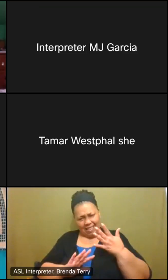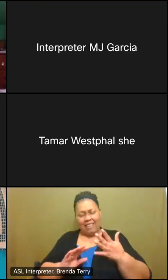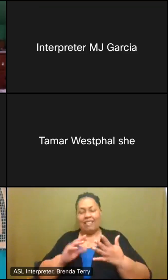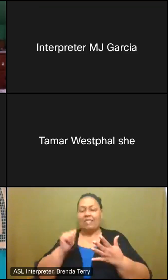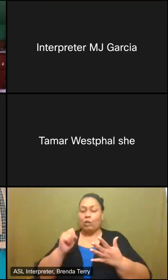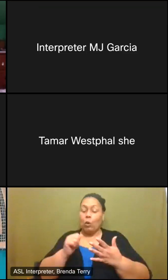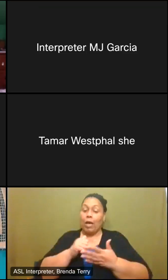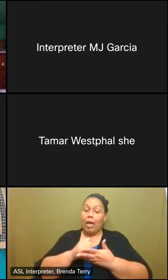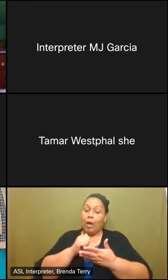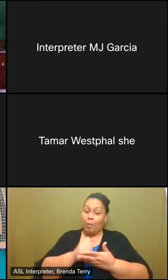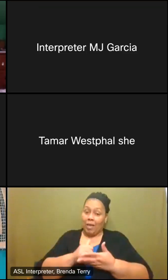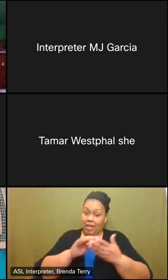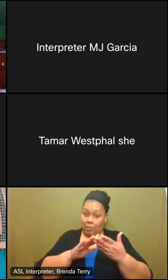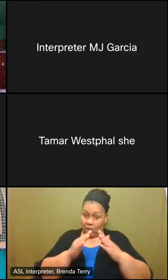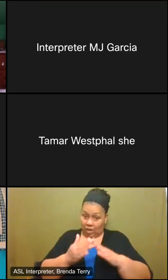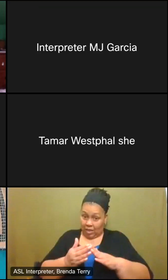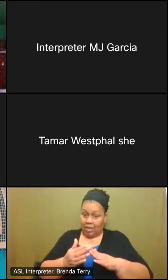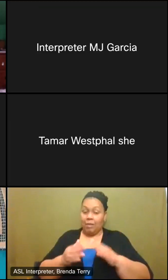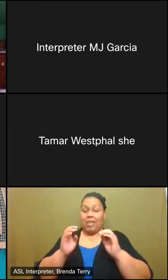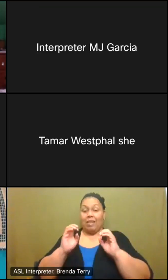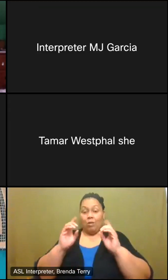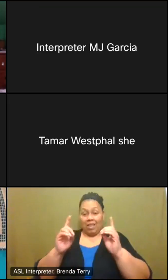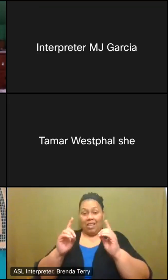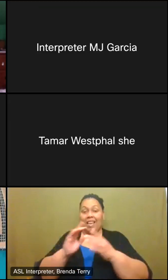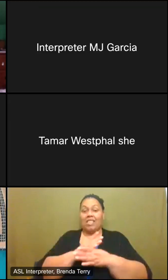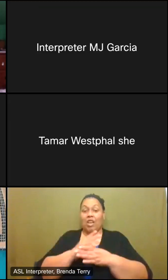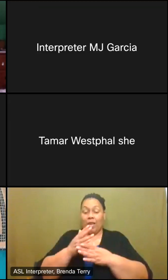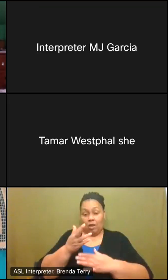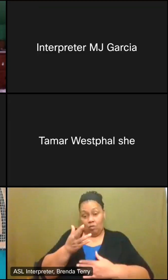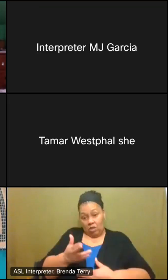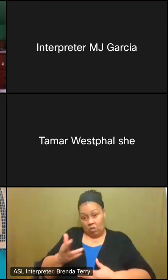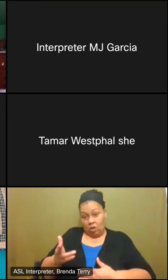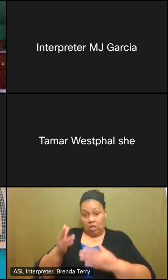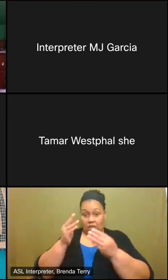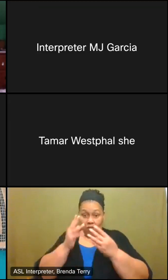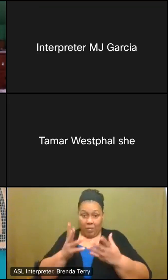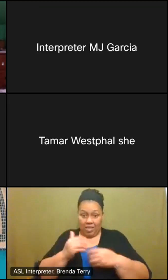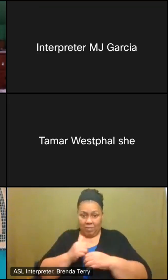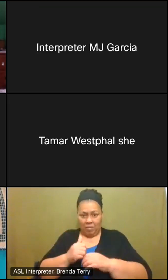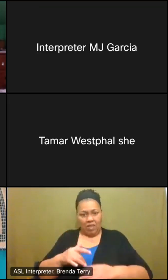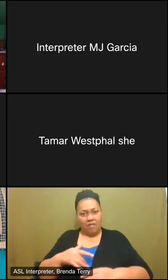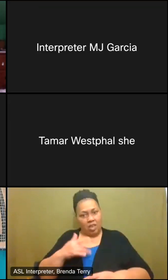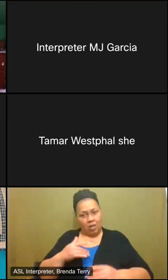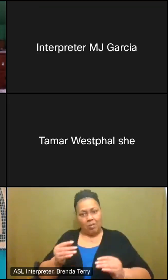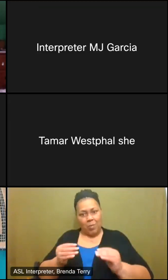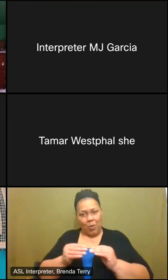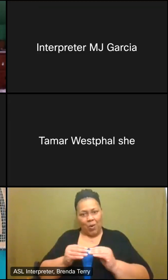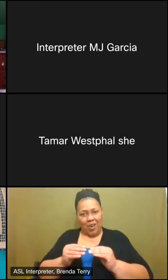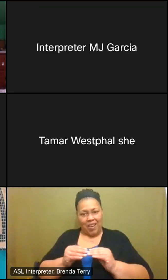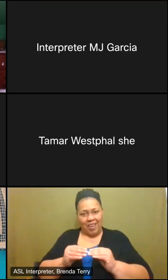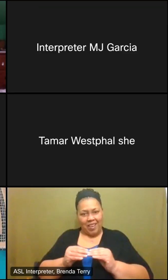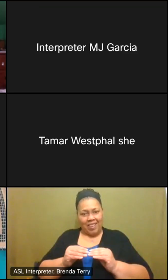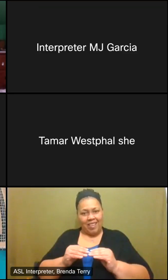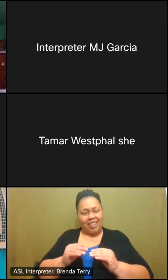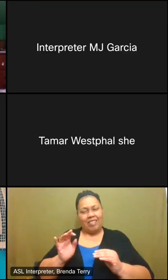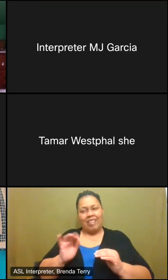the community, being educated and sharing resources and information, makes me feel more a